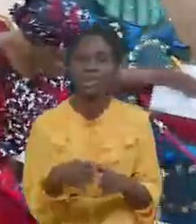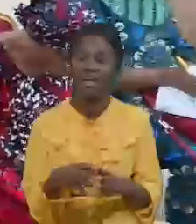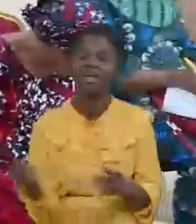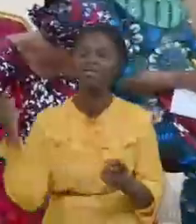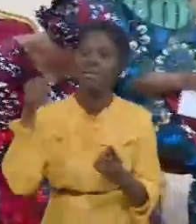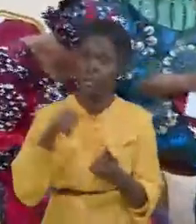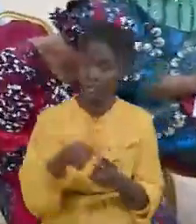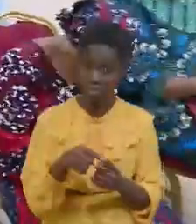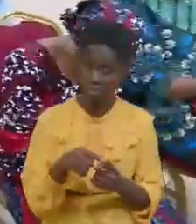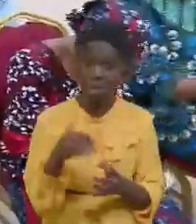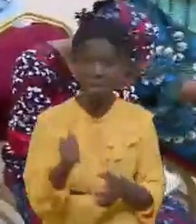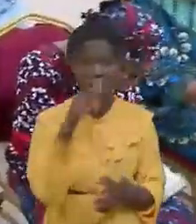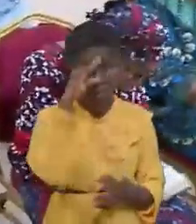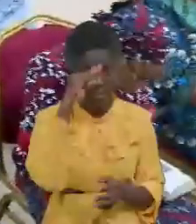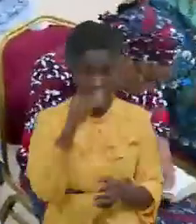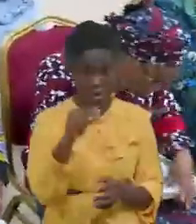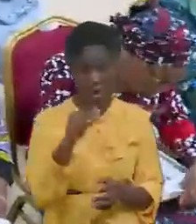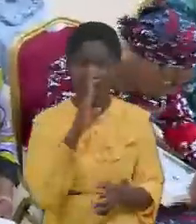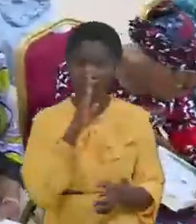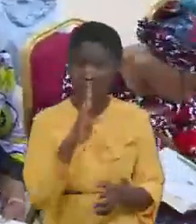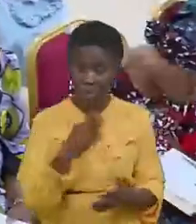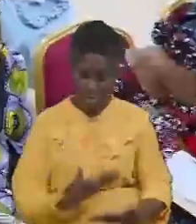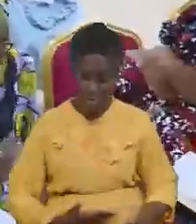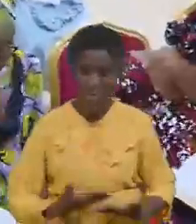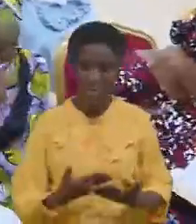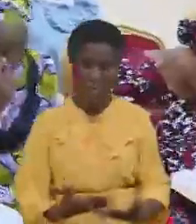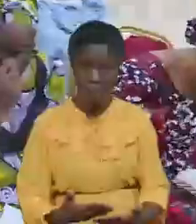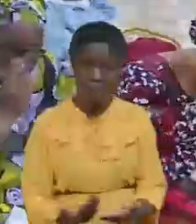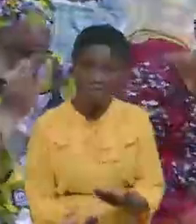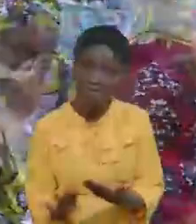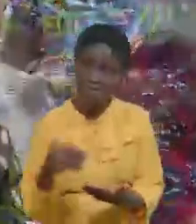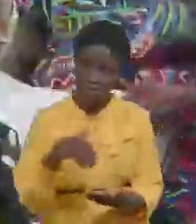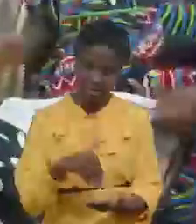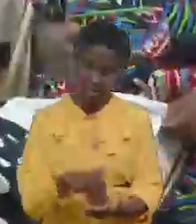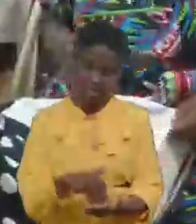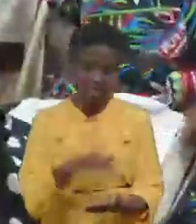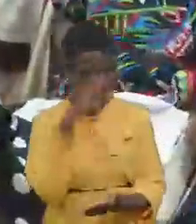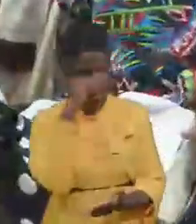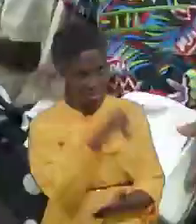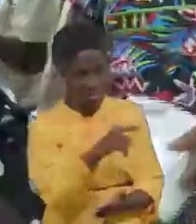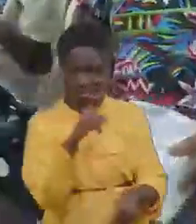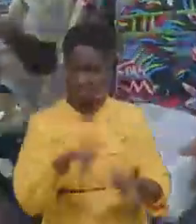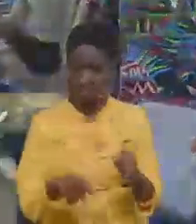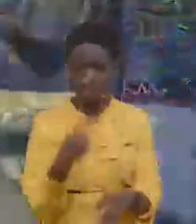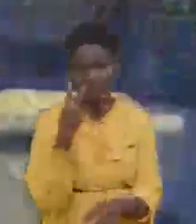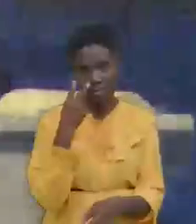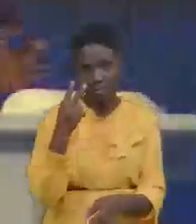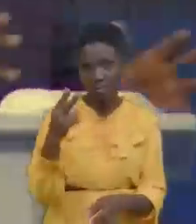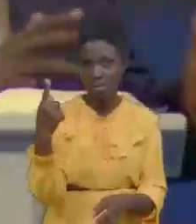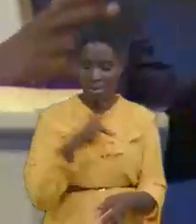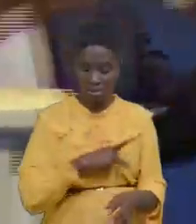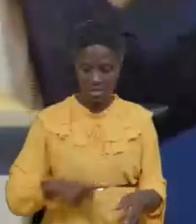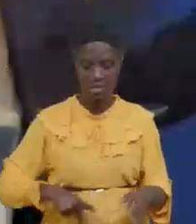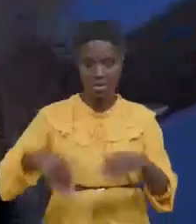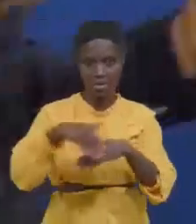except a man be born again, he cannot see the